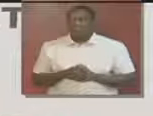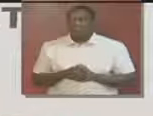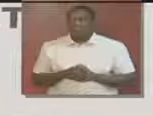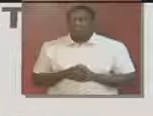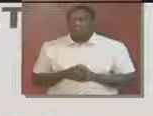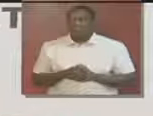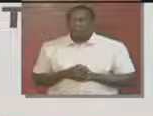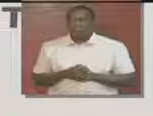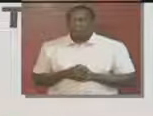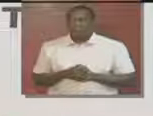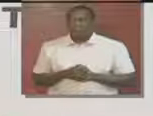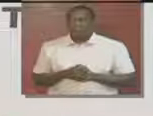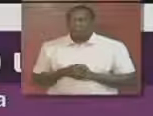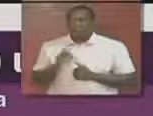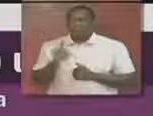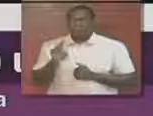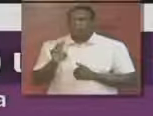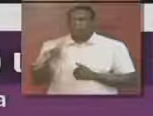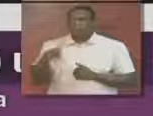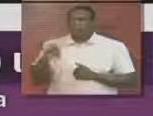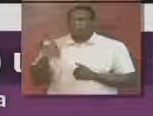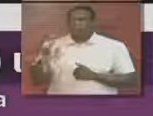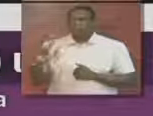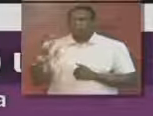some countries,